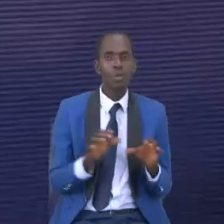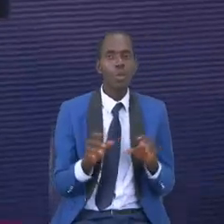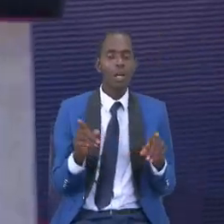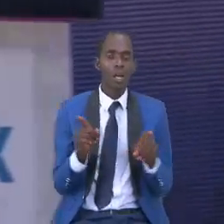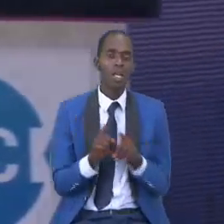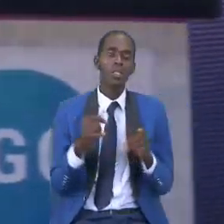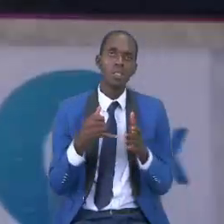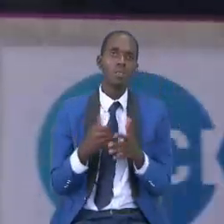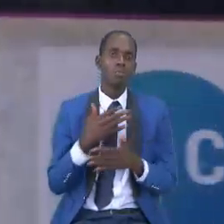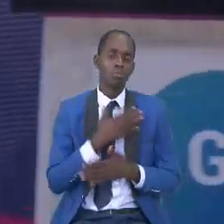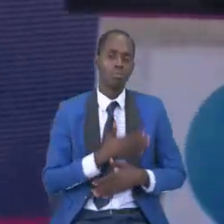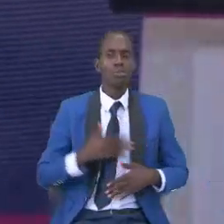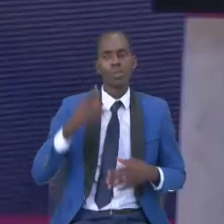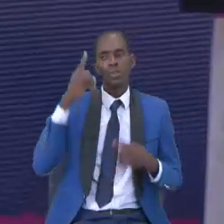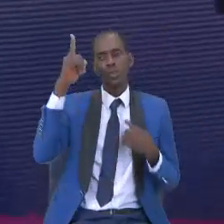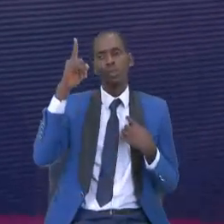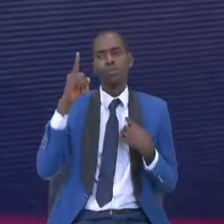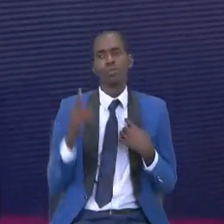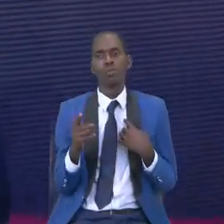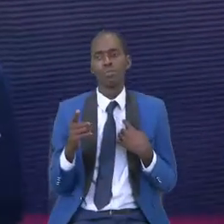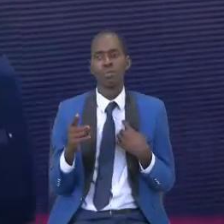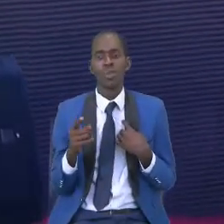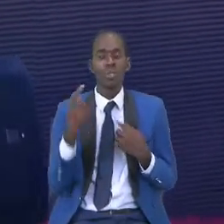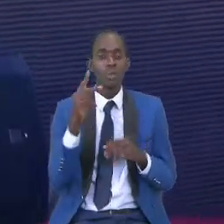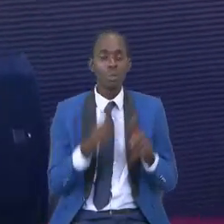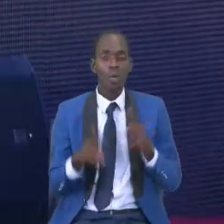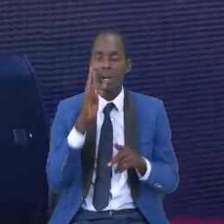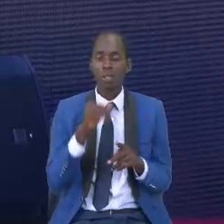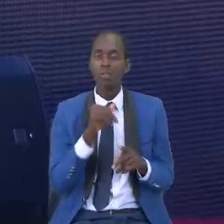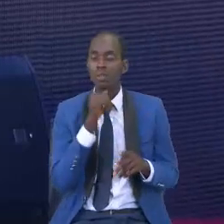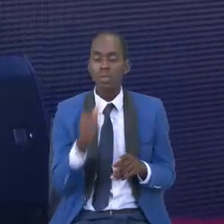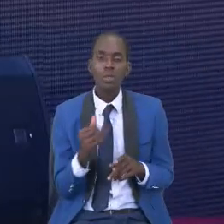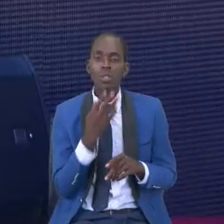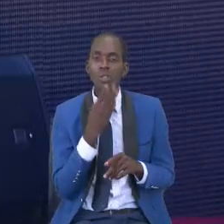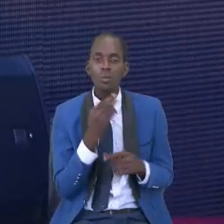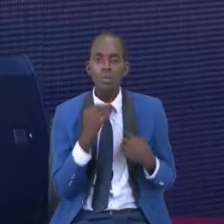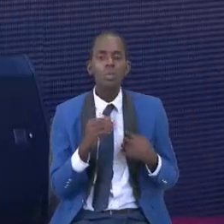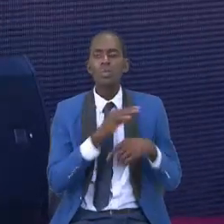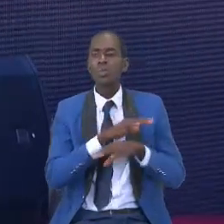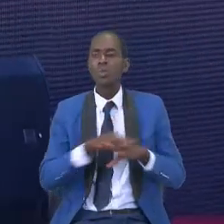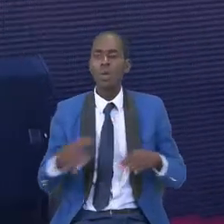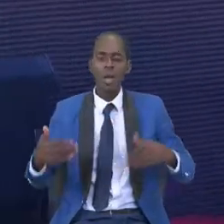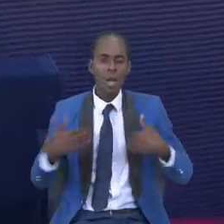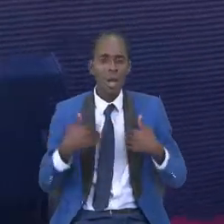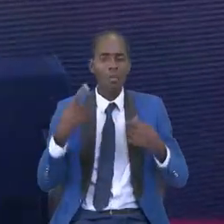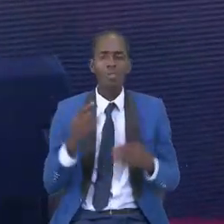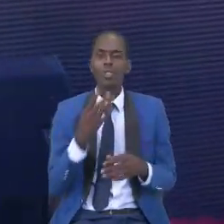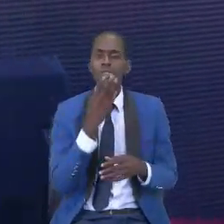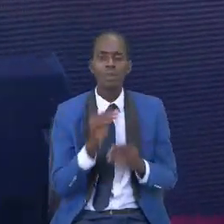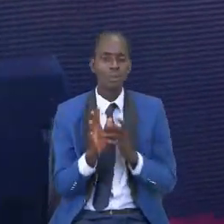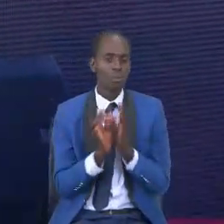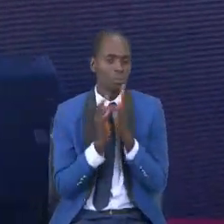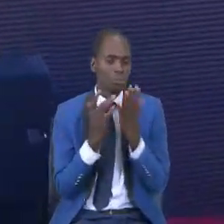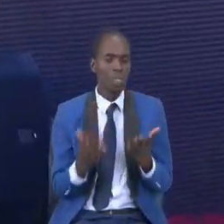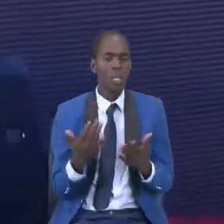not Hebrews, they didn't have the Hebrew scriptures, and yet they knew from the things they